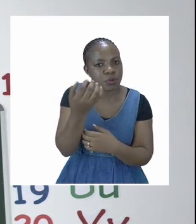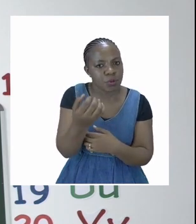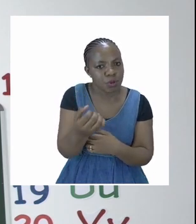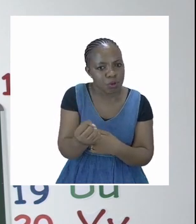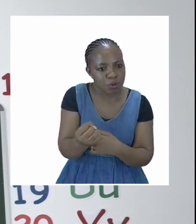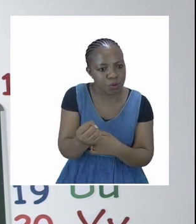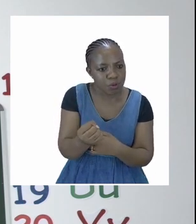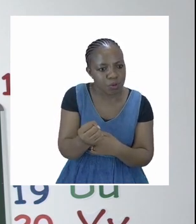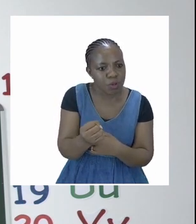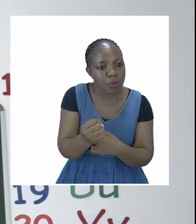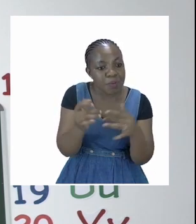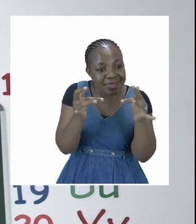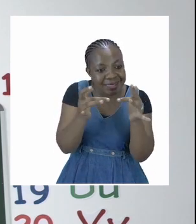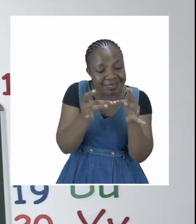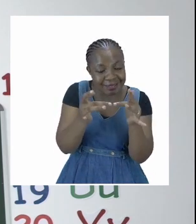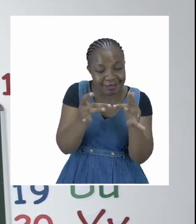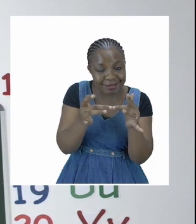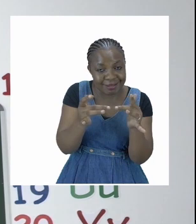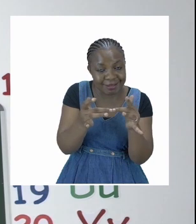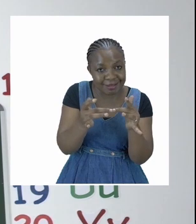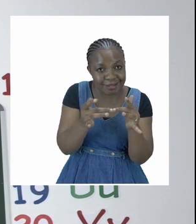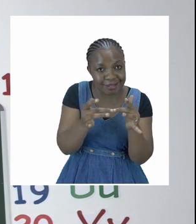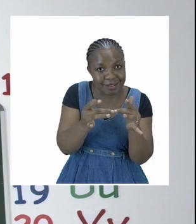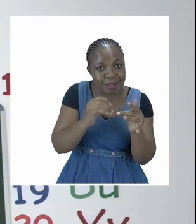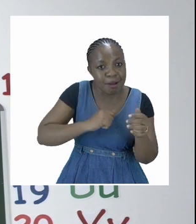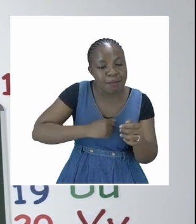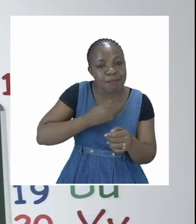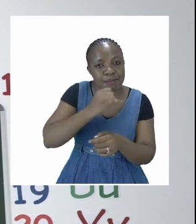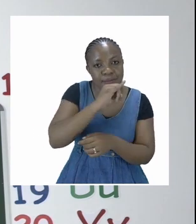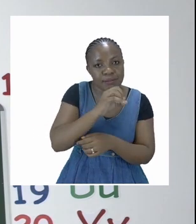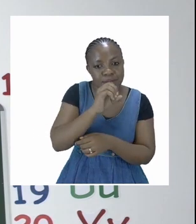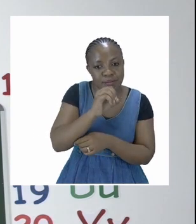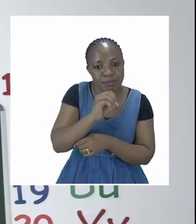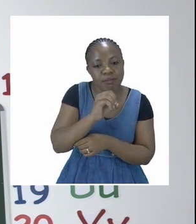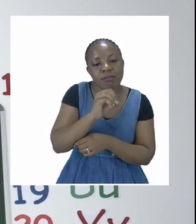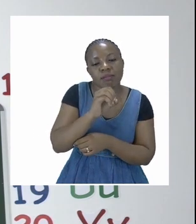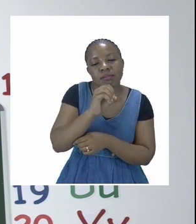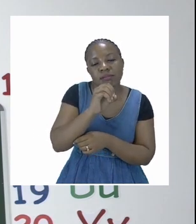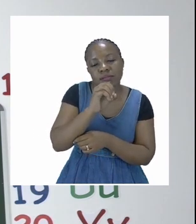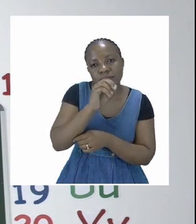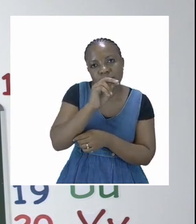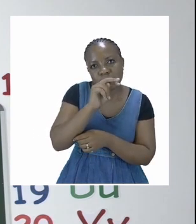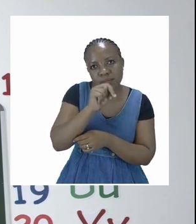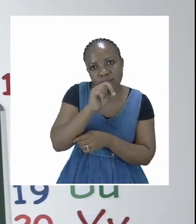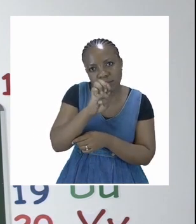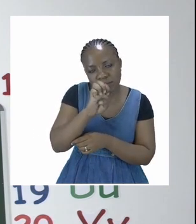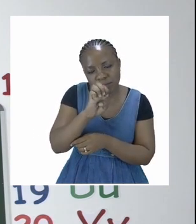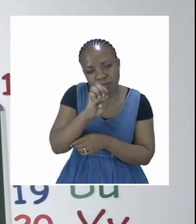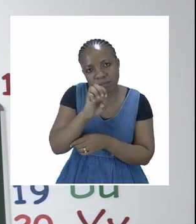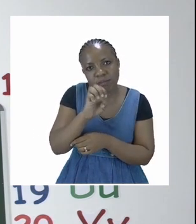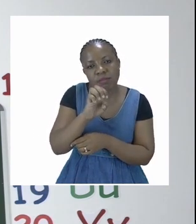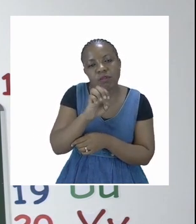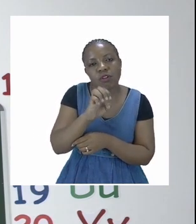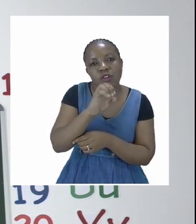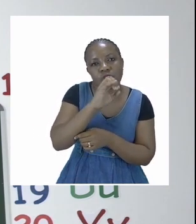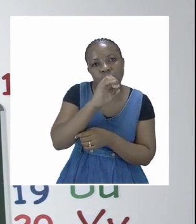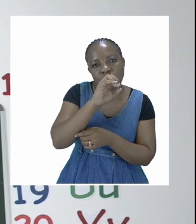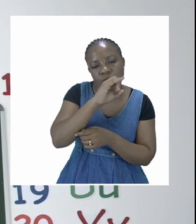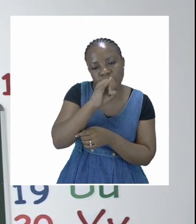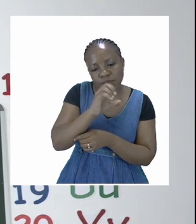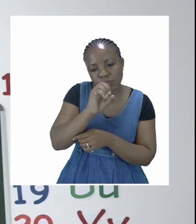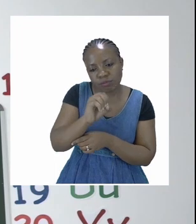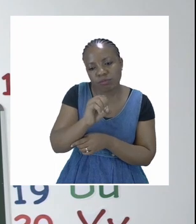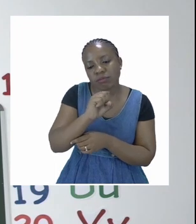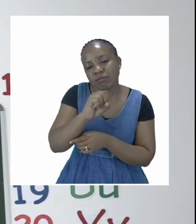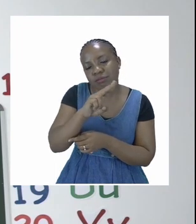our online platforms, MyZone and Zoshi Facebook pages, and in addition,